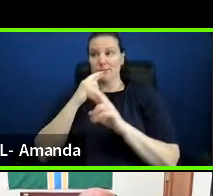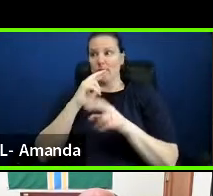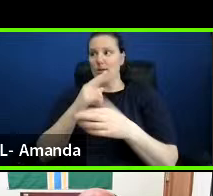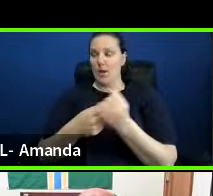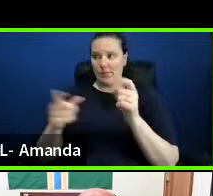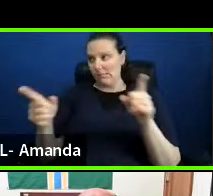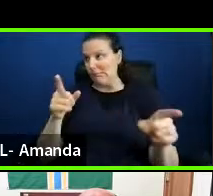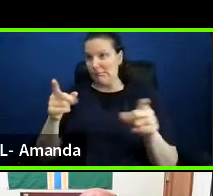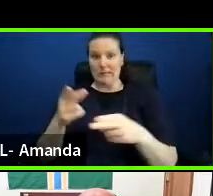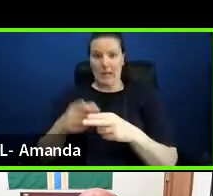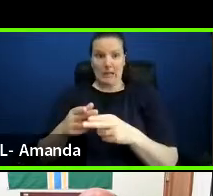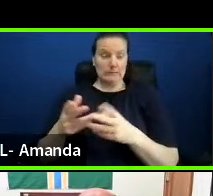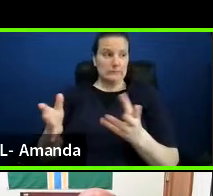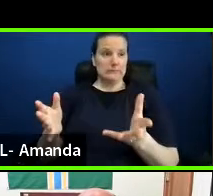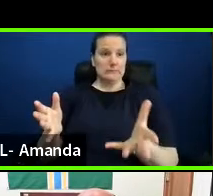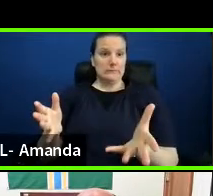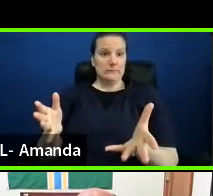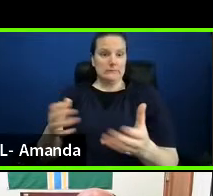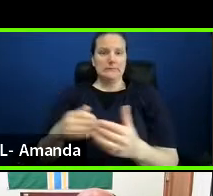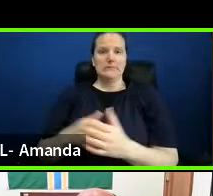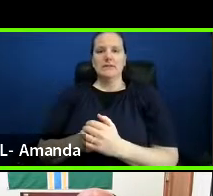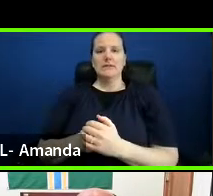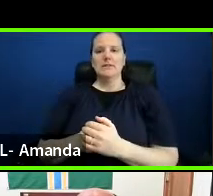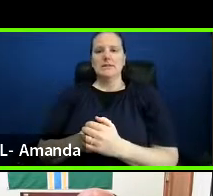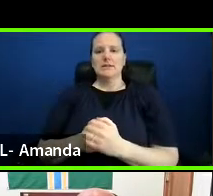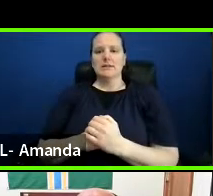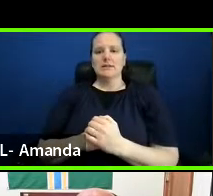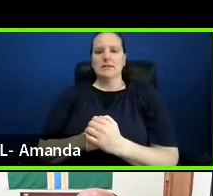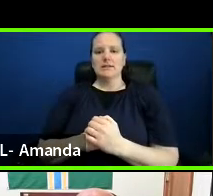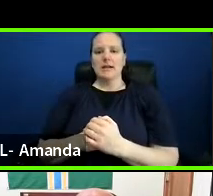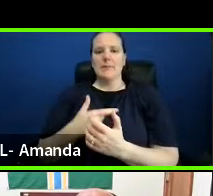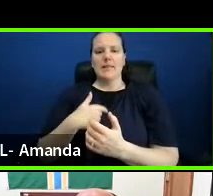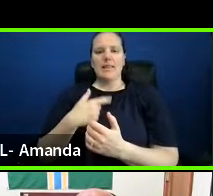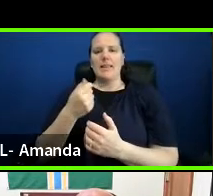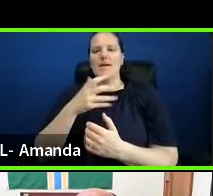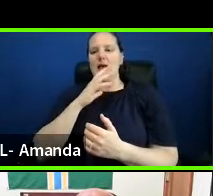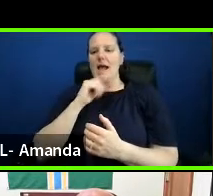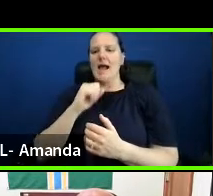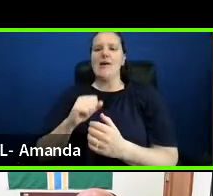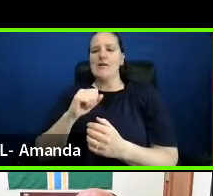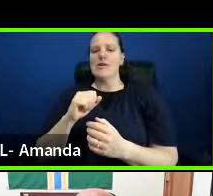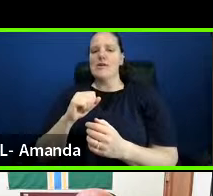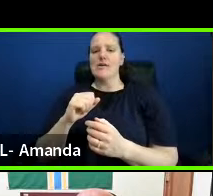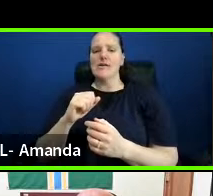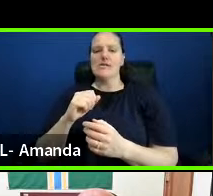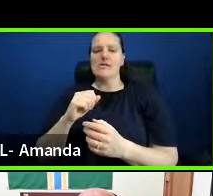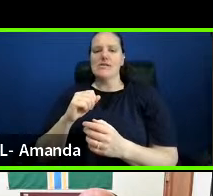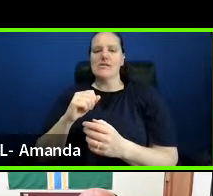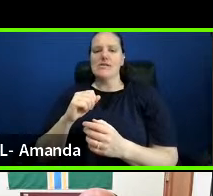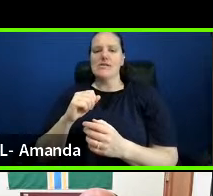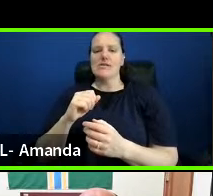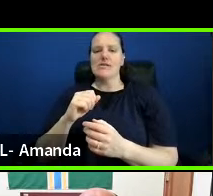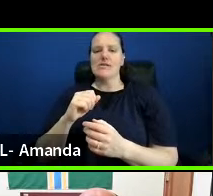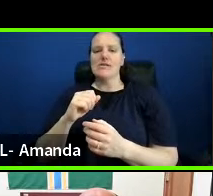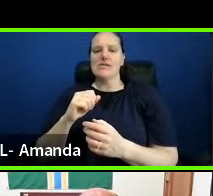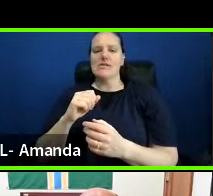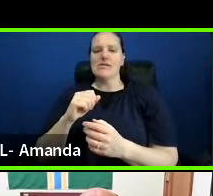names. I've outgrown that a bit because when Greg's on the program and people are saying Greg, I don't go,